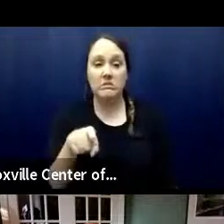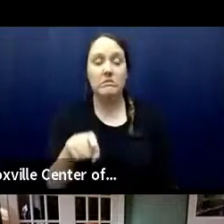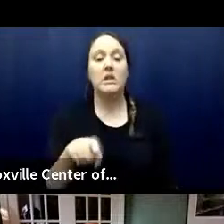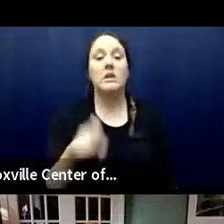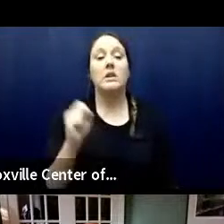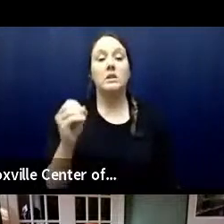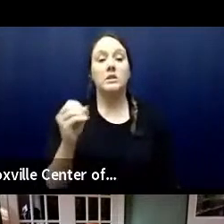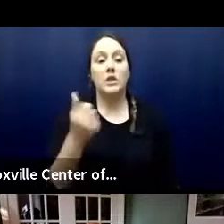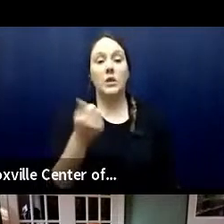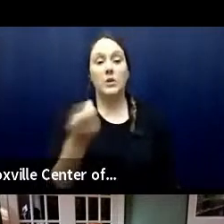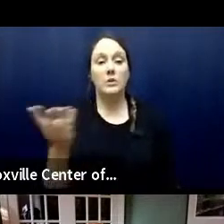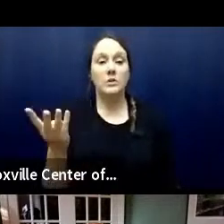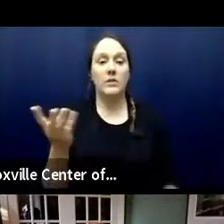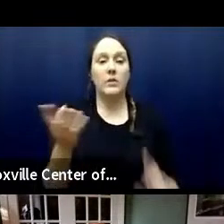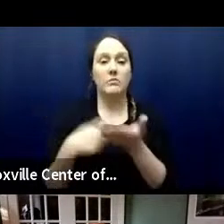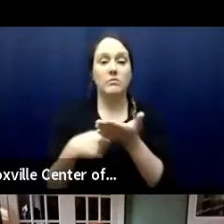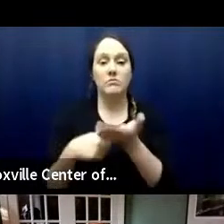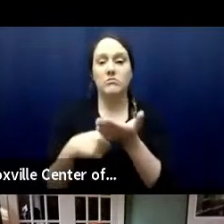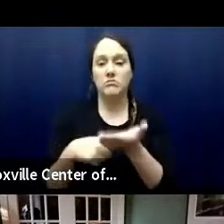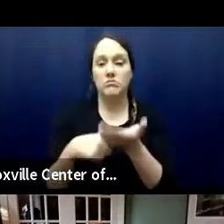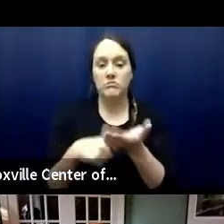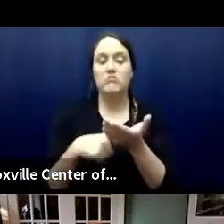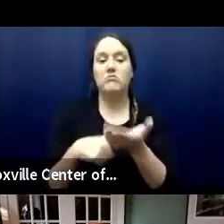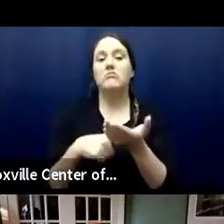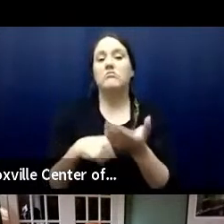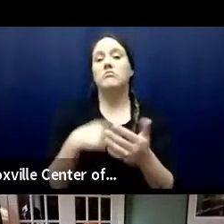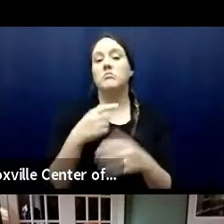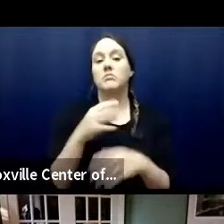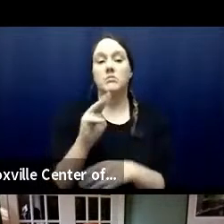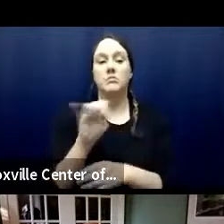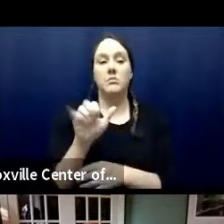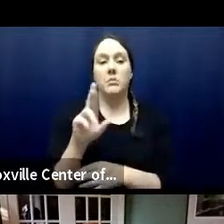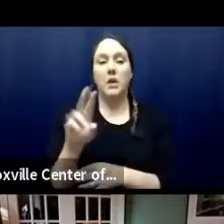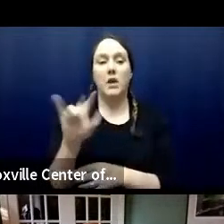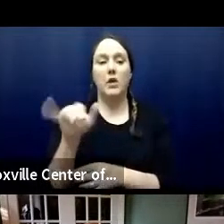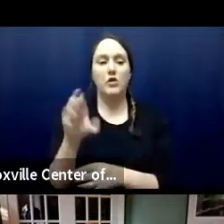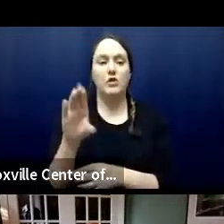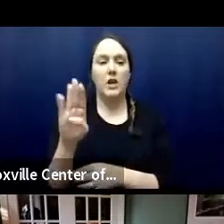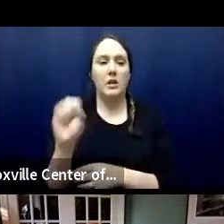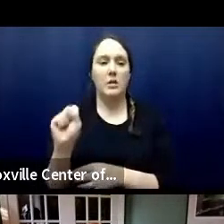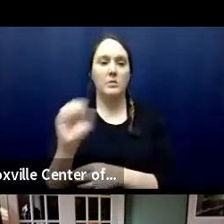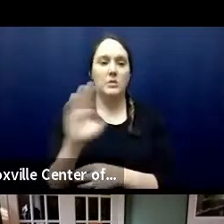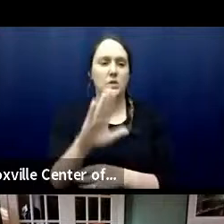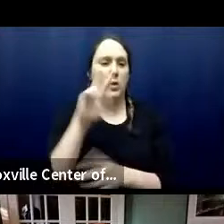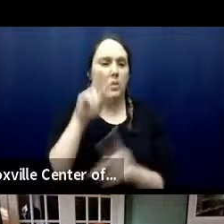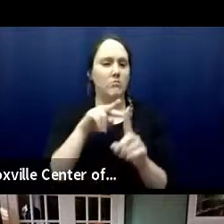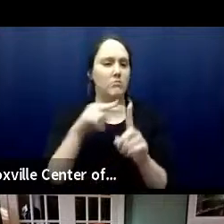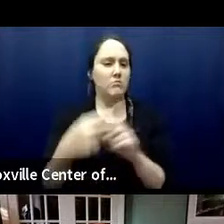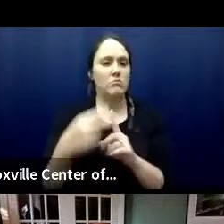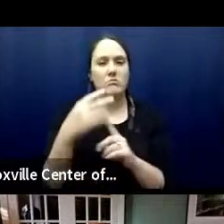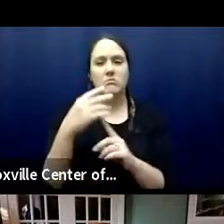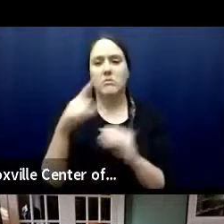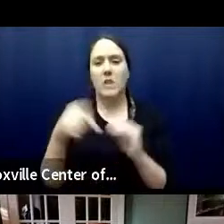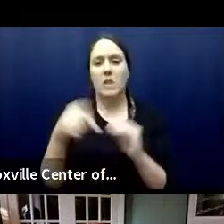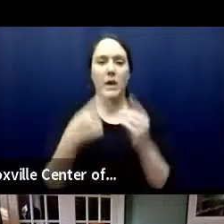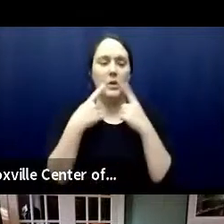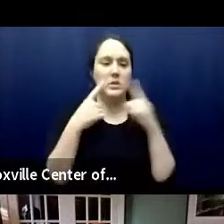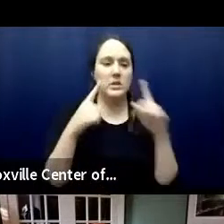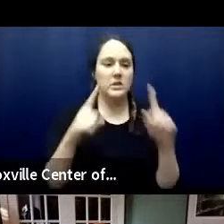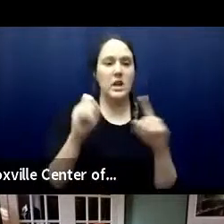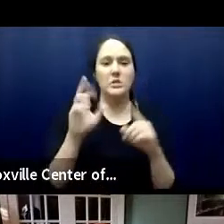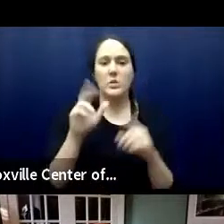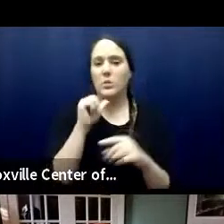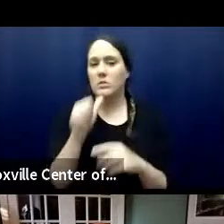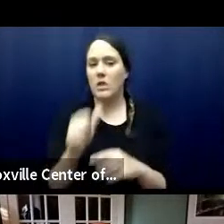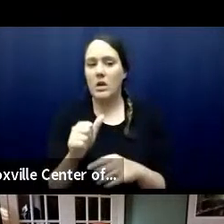So several of us have been discussing this. Mayor Jacobs, could you give us your take on the success or lack of